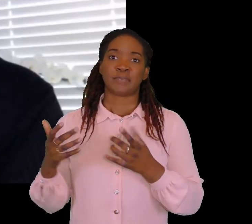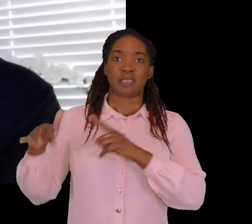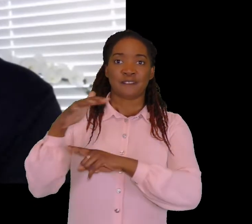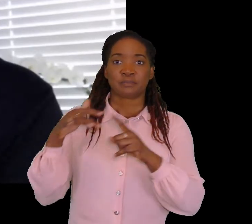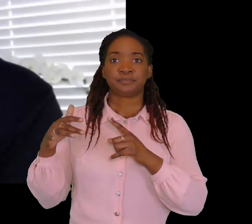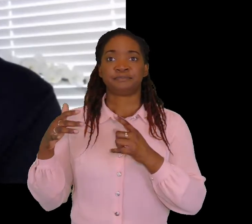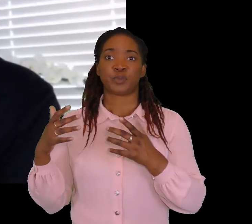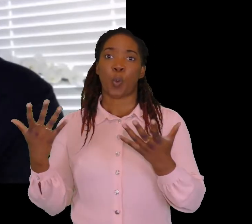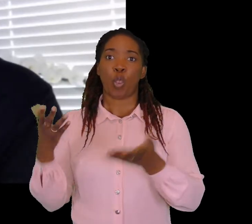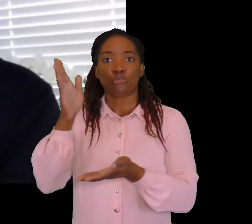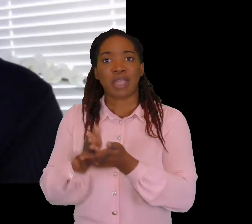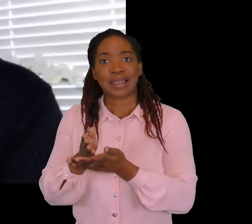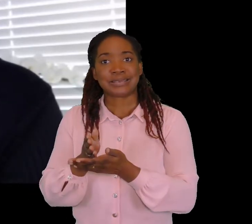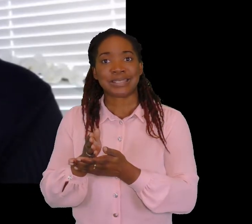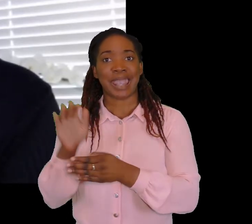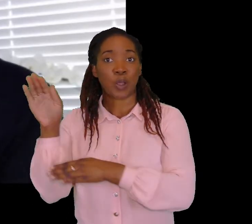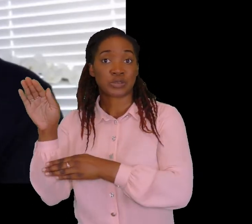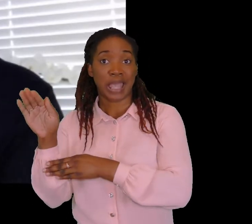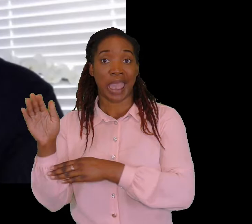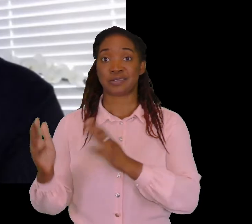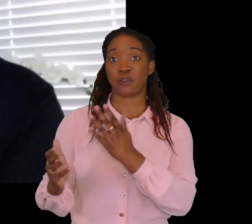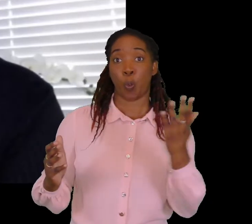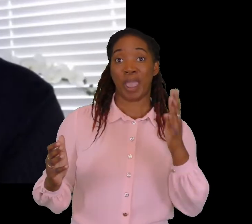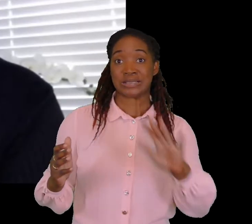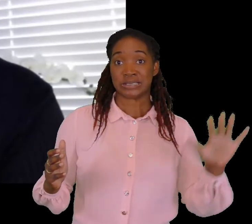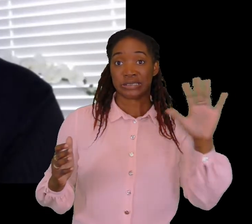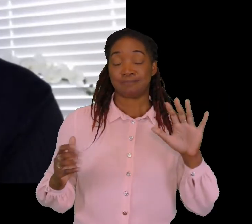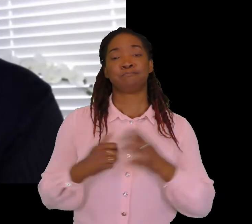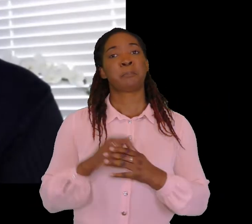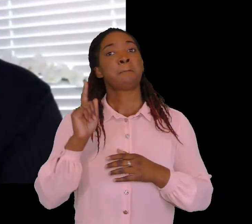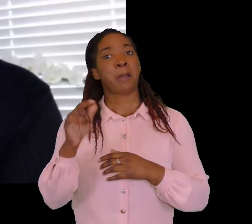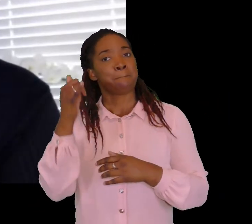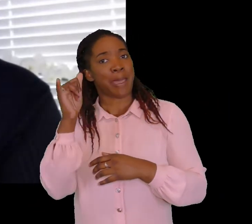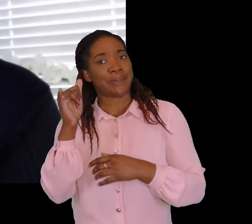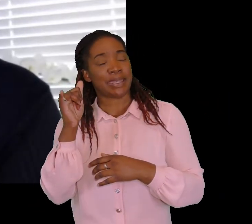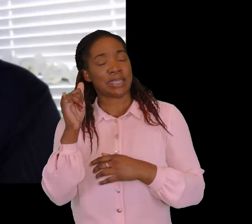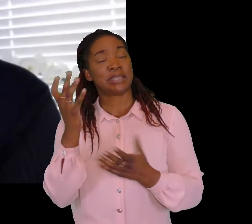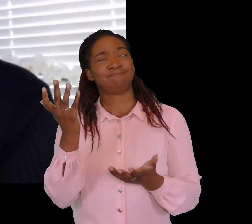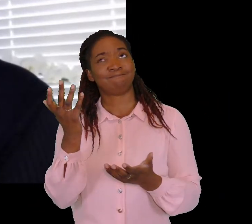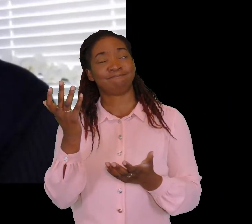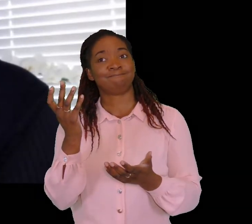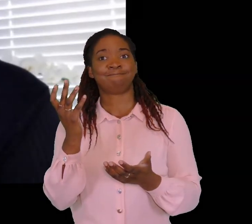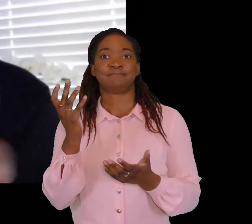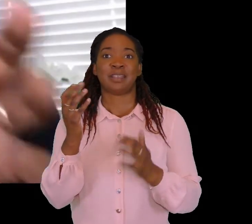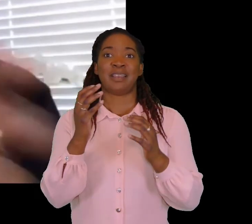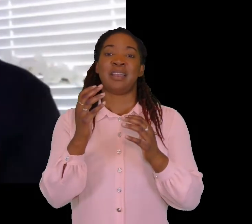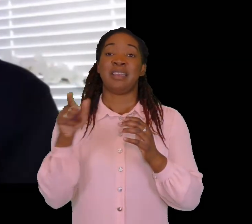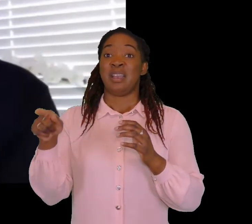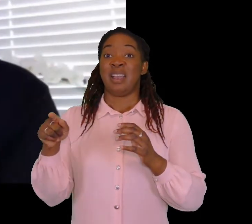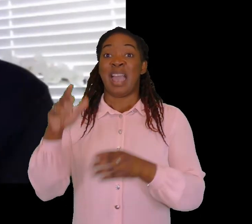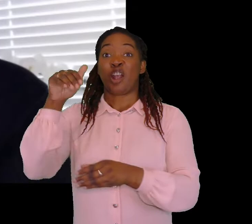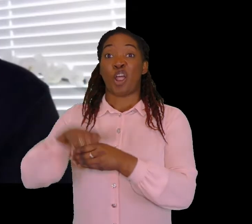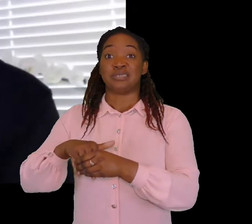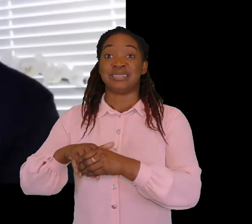materiality, which was outside of the West. That what you might be ending up is being in a secondary hierarchy, which is between the arts and